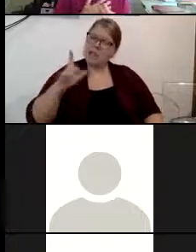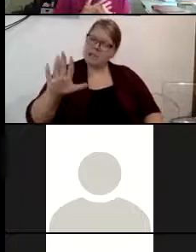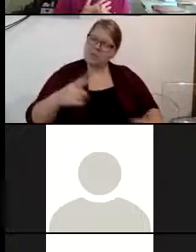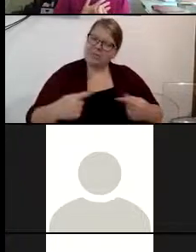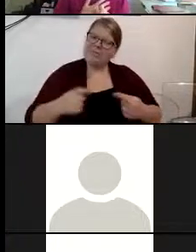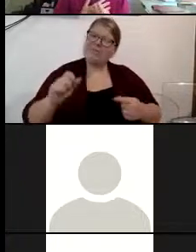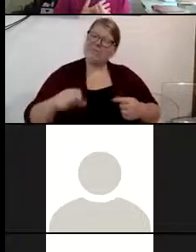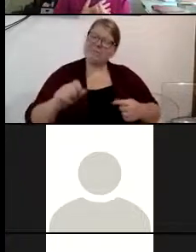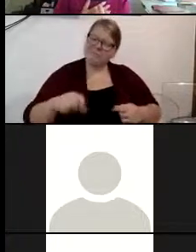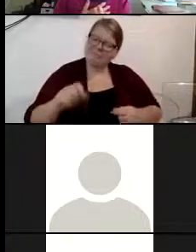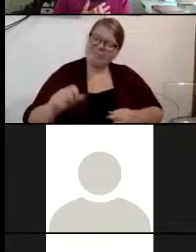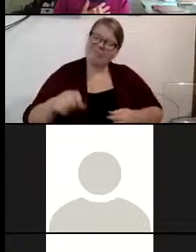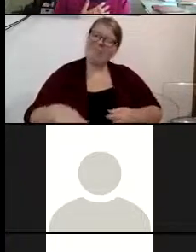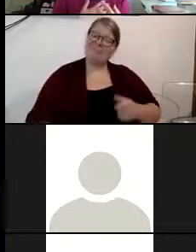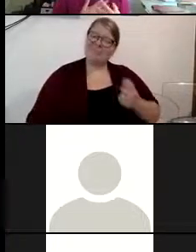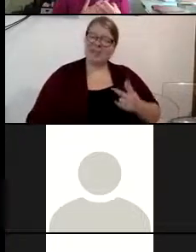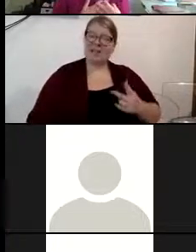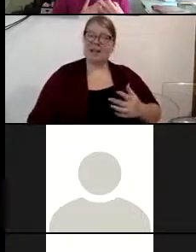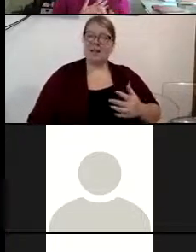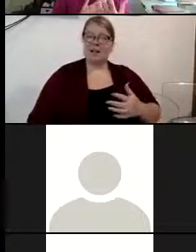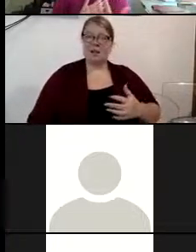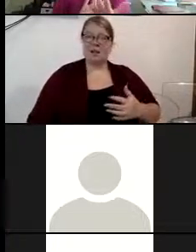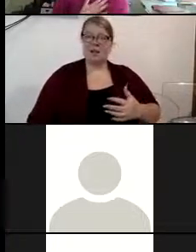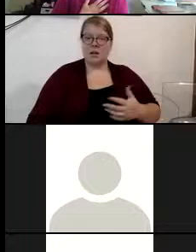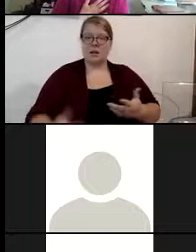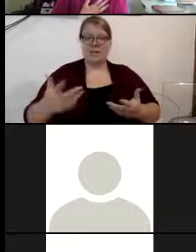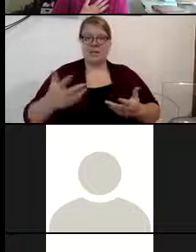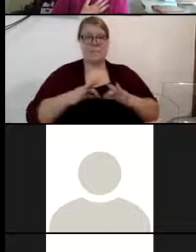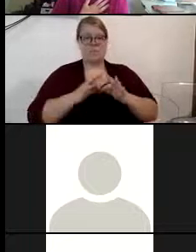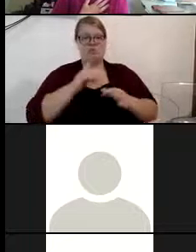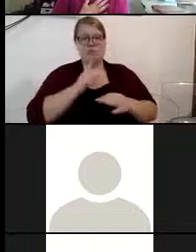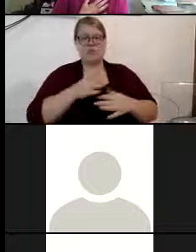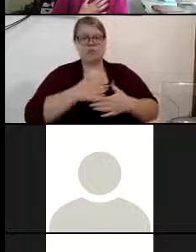and tap into a place in myself that can feel that kind of pain.